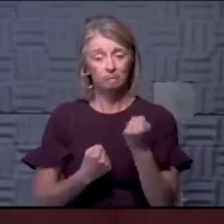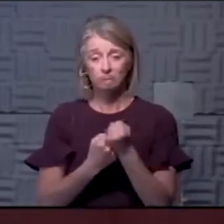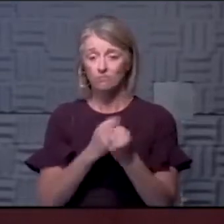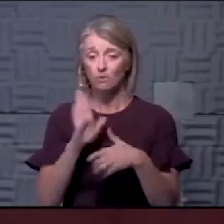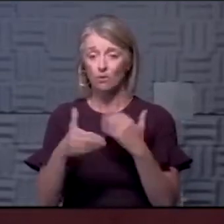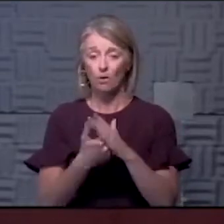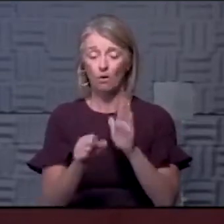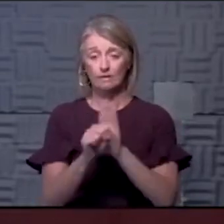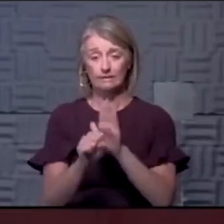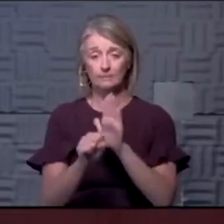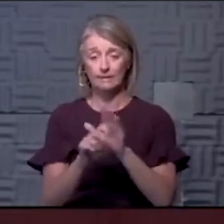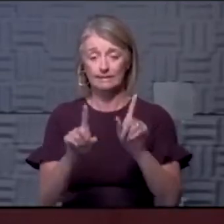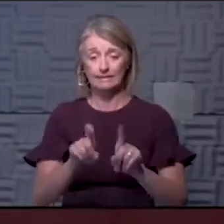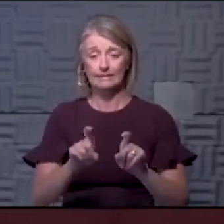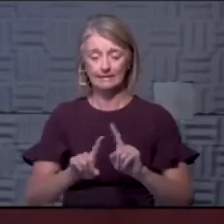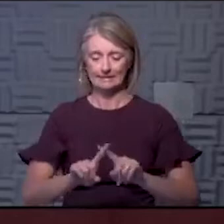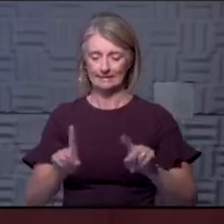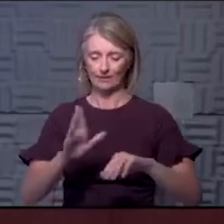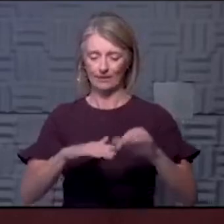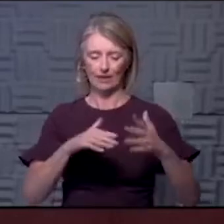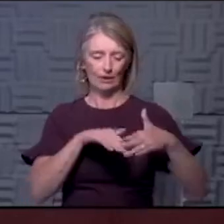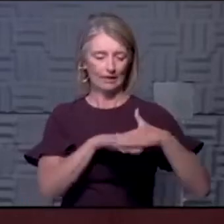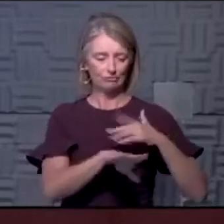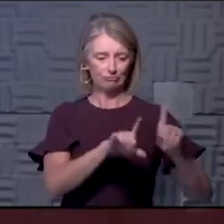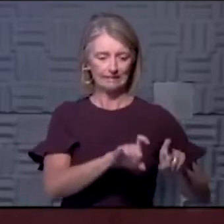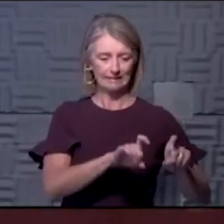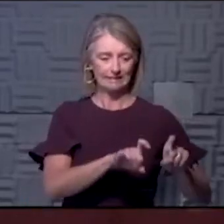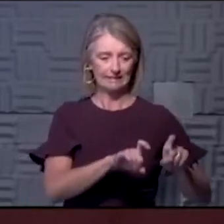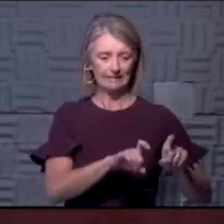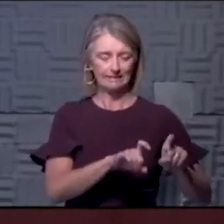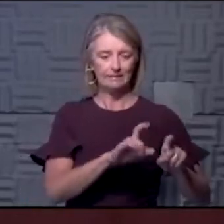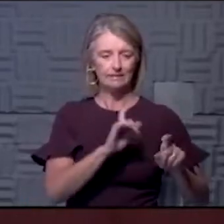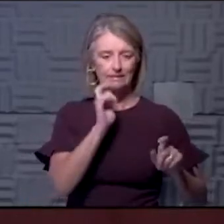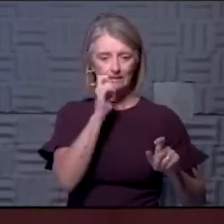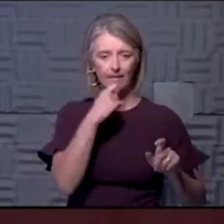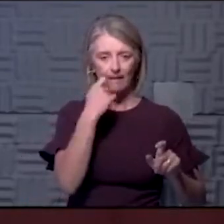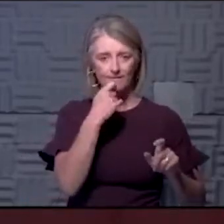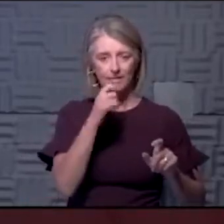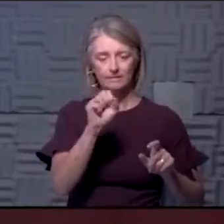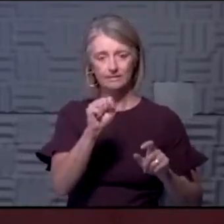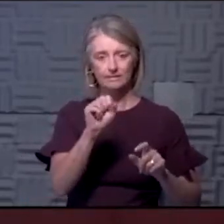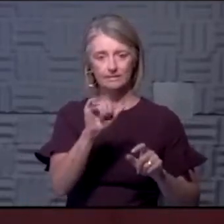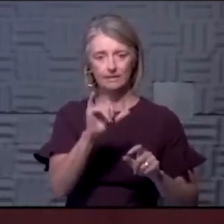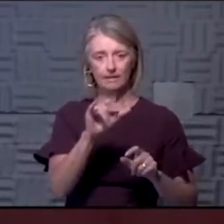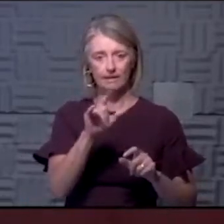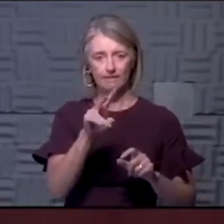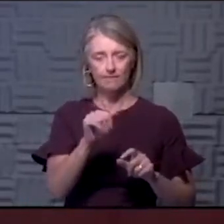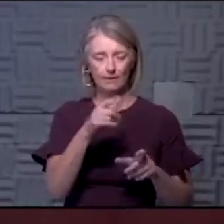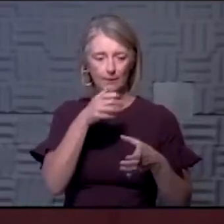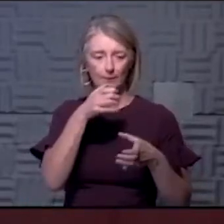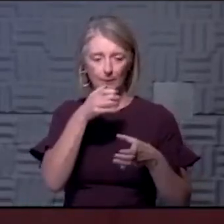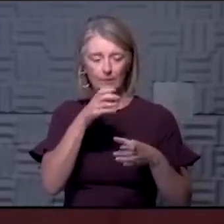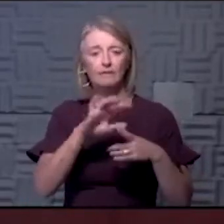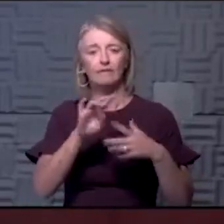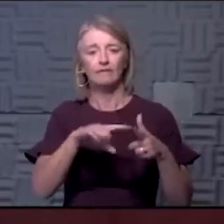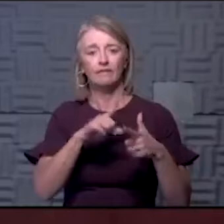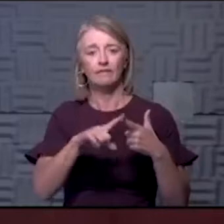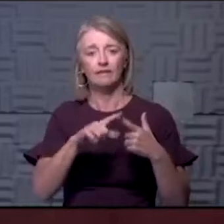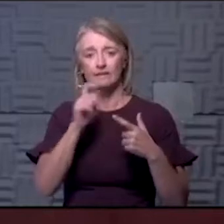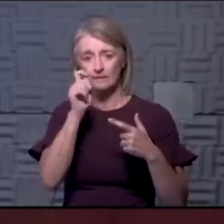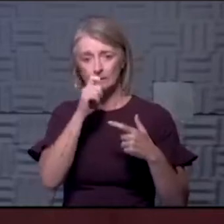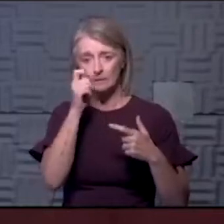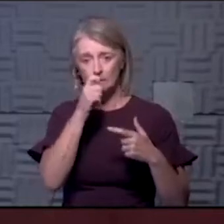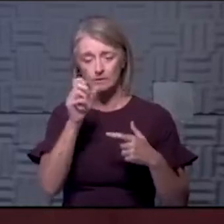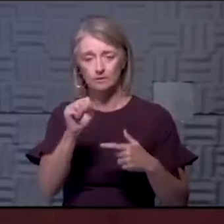to do symptomatic testing, which is different than our entry testing, which was the saliva test, and that's a little bit easier to spit in a cup and hand it to somebody than it's not a